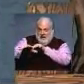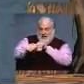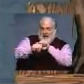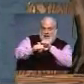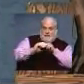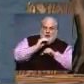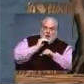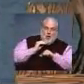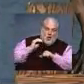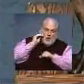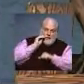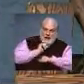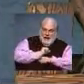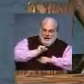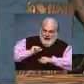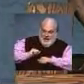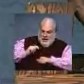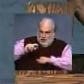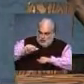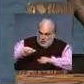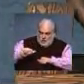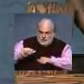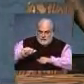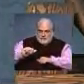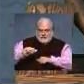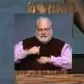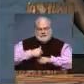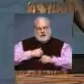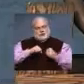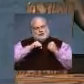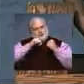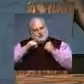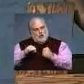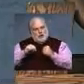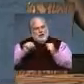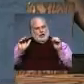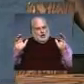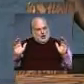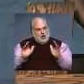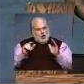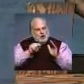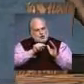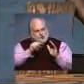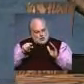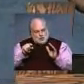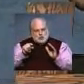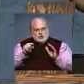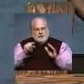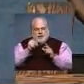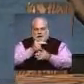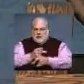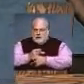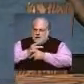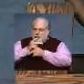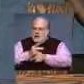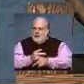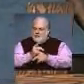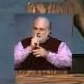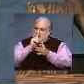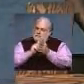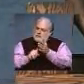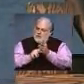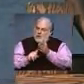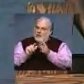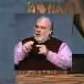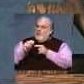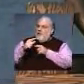there in Atlanta. I really would strongly encourage you to take a careful look at what this multifamily community could do